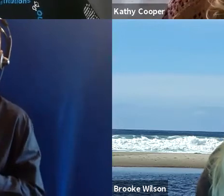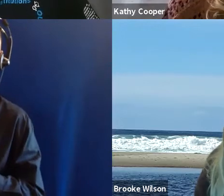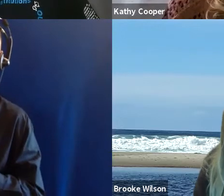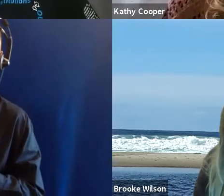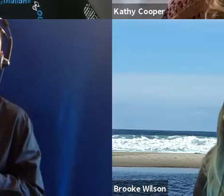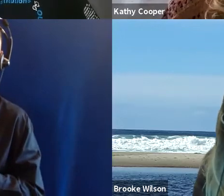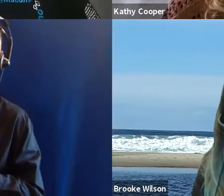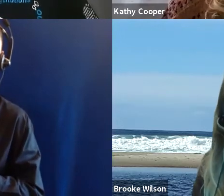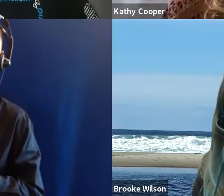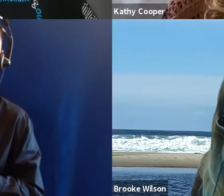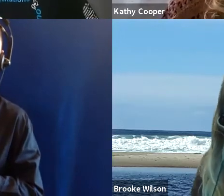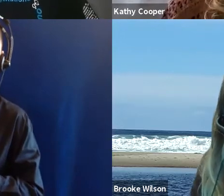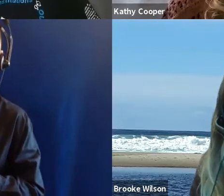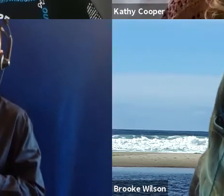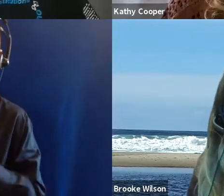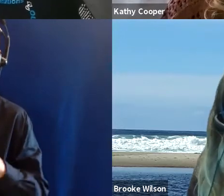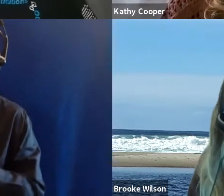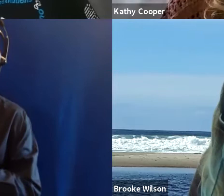the Topeka,